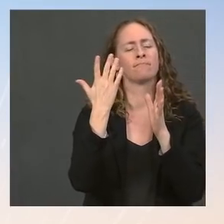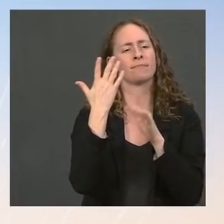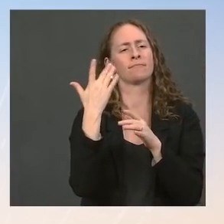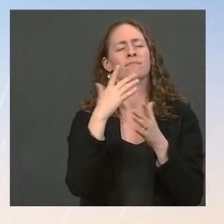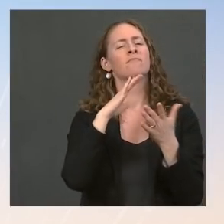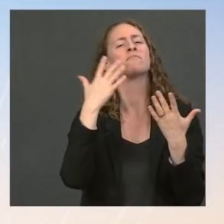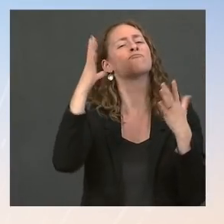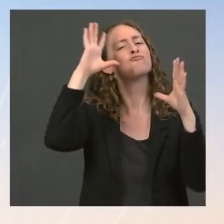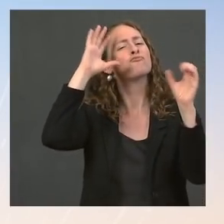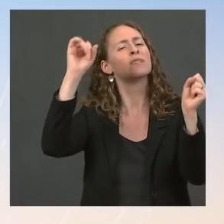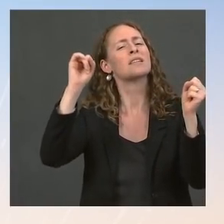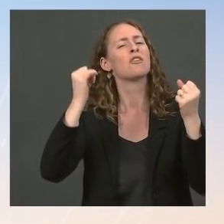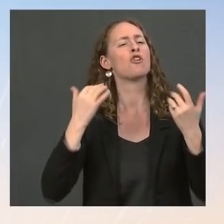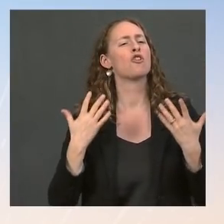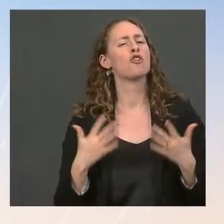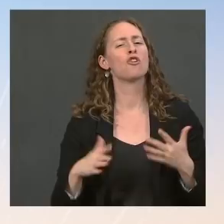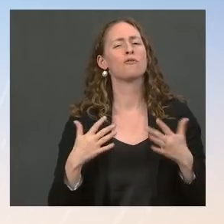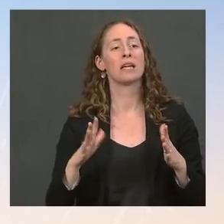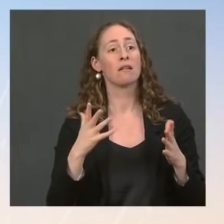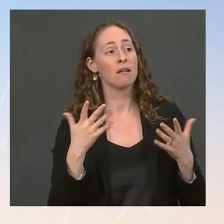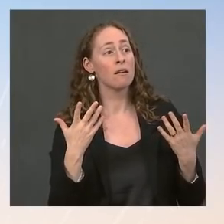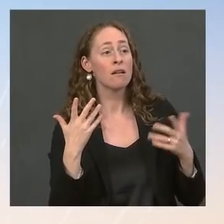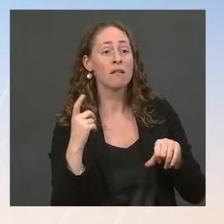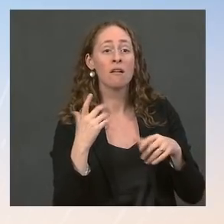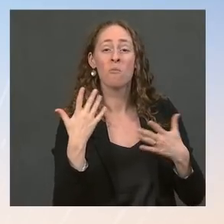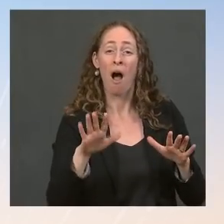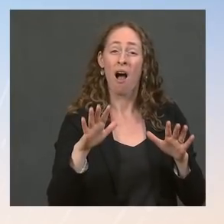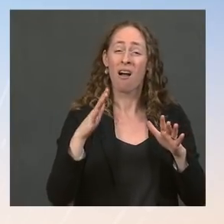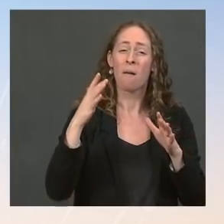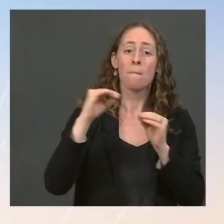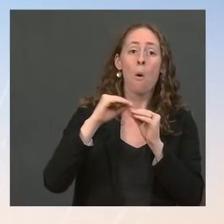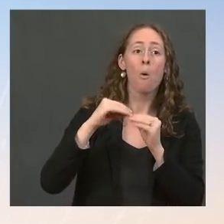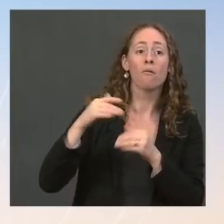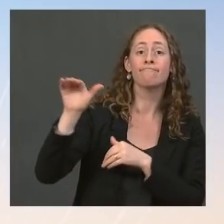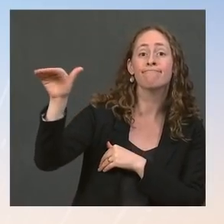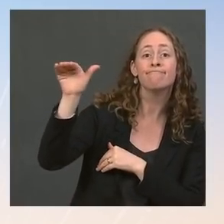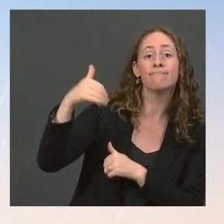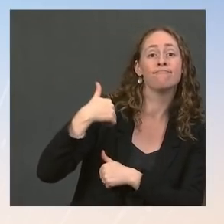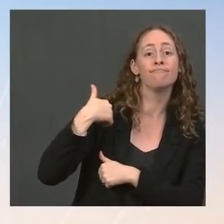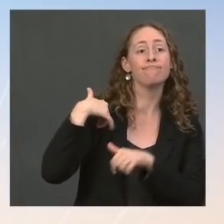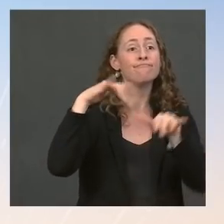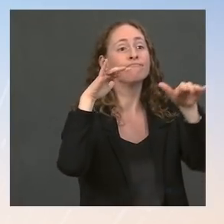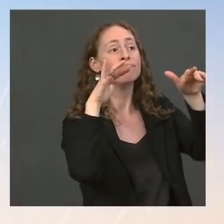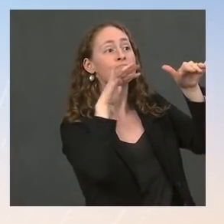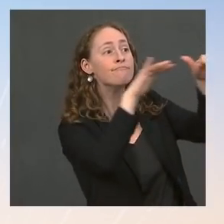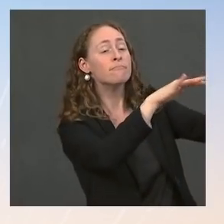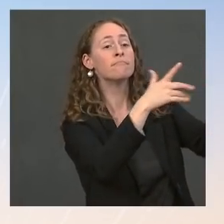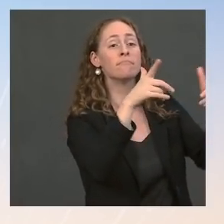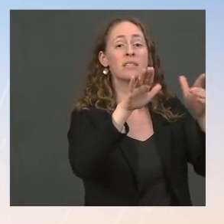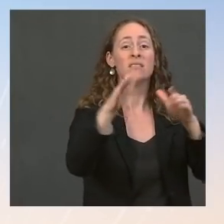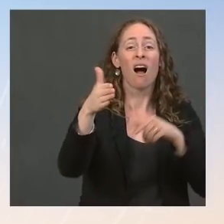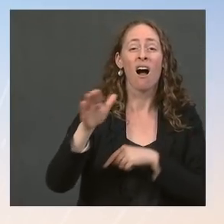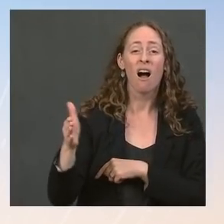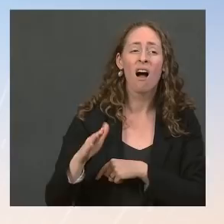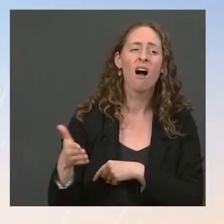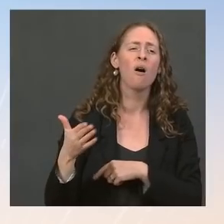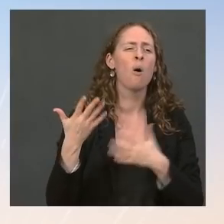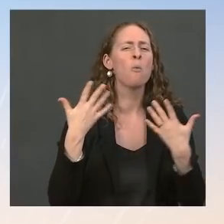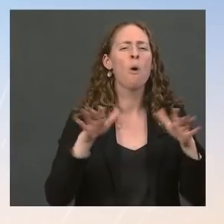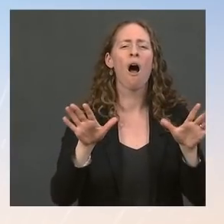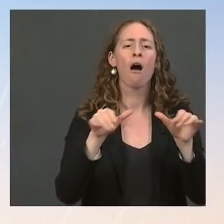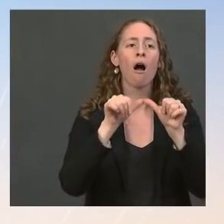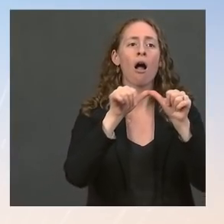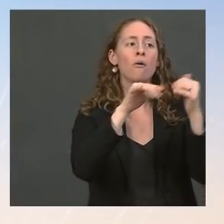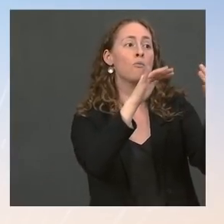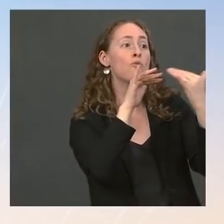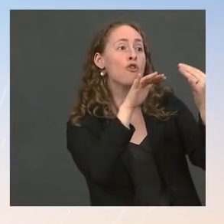to escalate the number of troops we had in Afghanistan. He did not want to risk losing more troops. He did not want to go back at war with the Taliban.